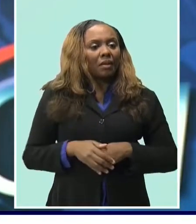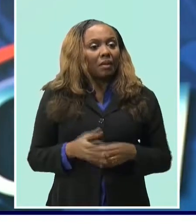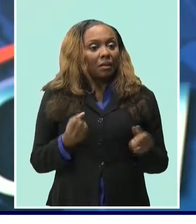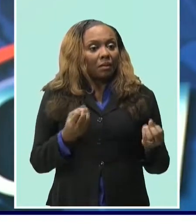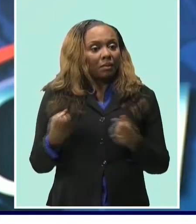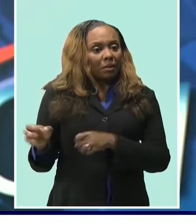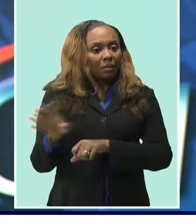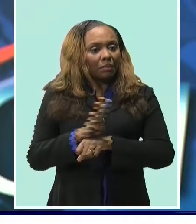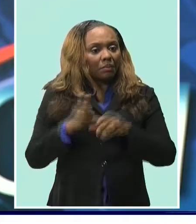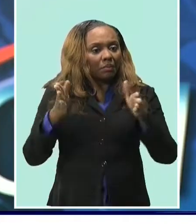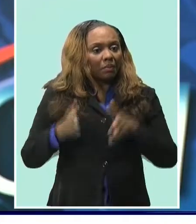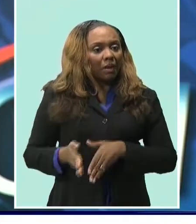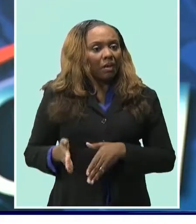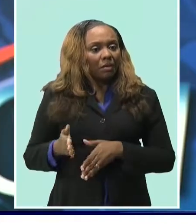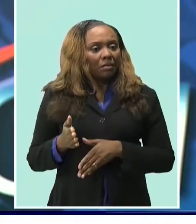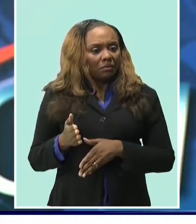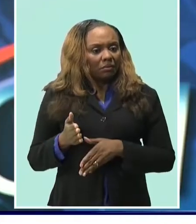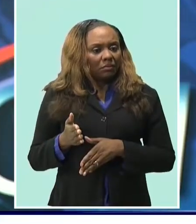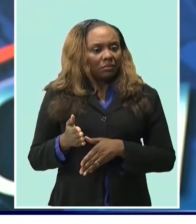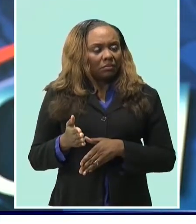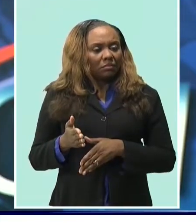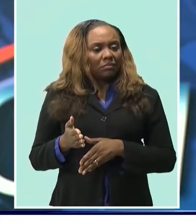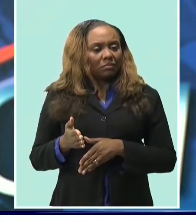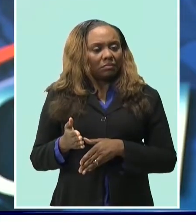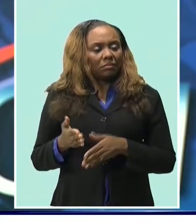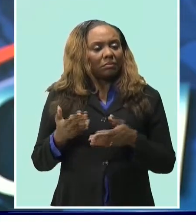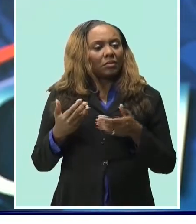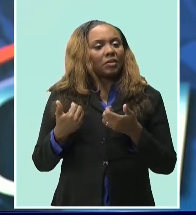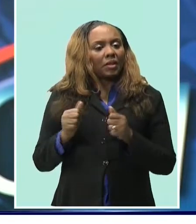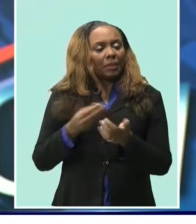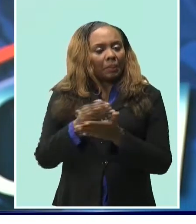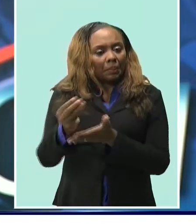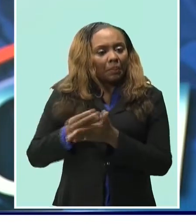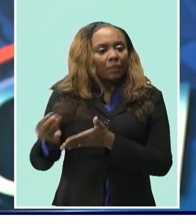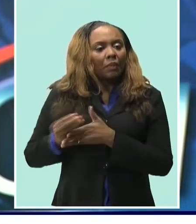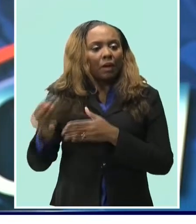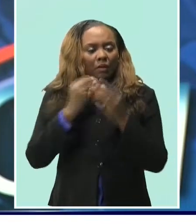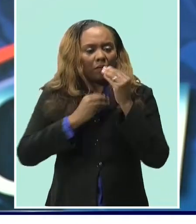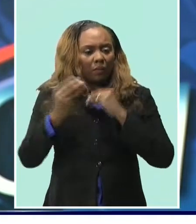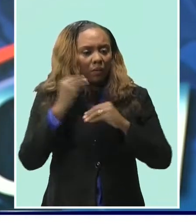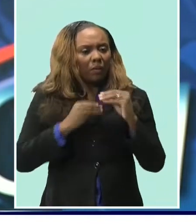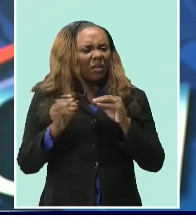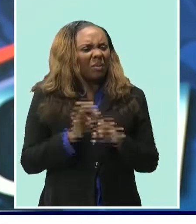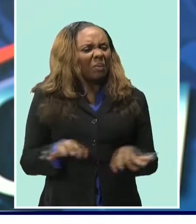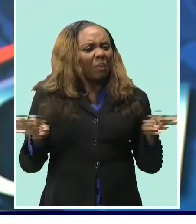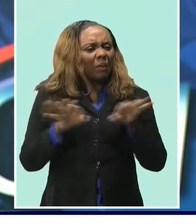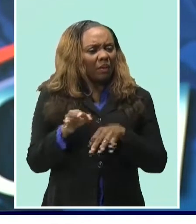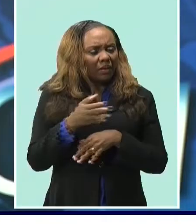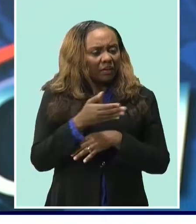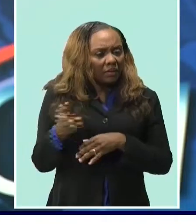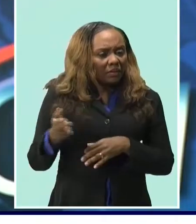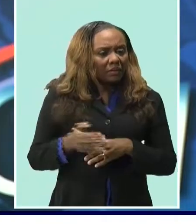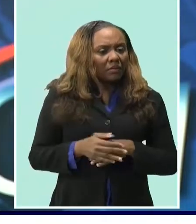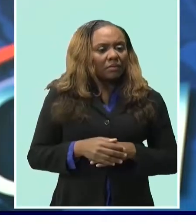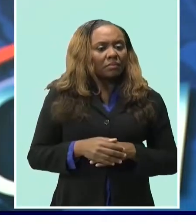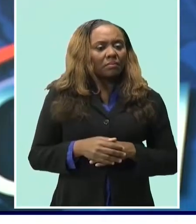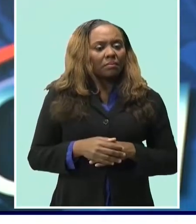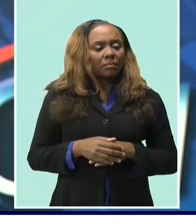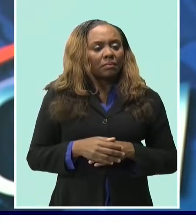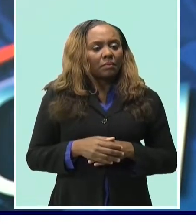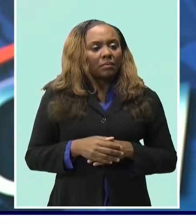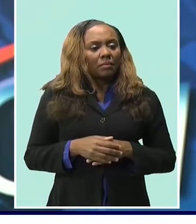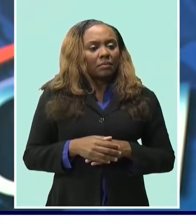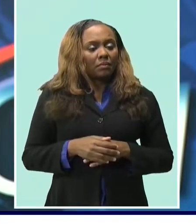Barbadians have been using the alternative measures put in place to acquire groceries and other essentials for their households. Some impoverished citizens